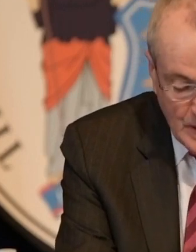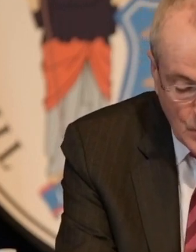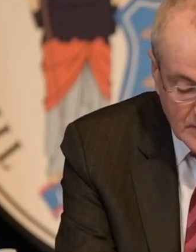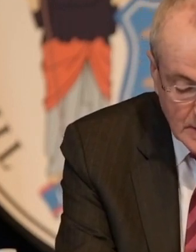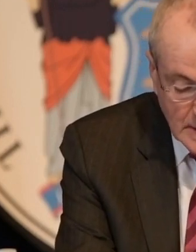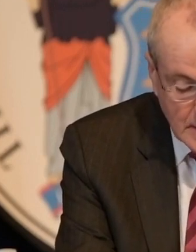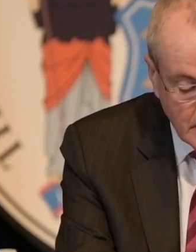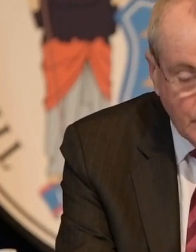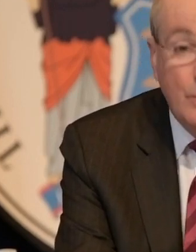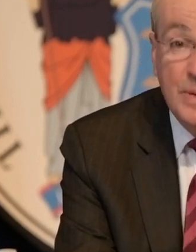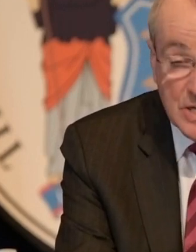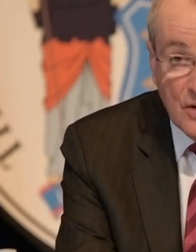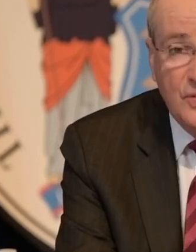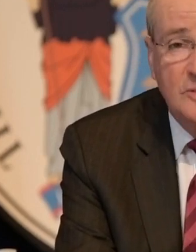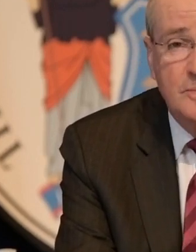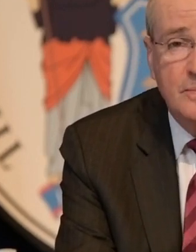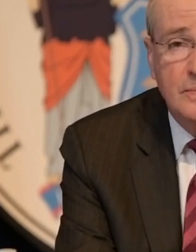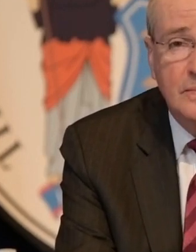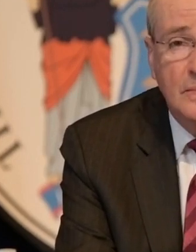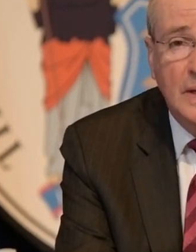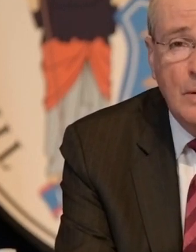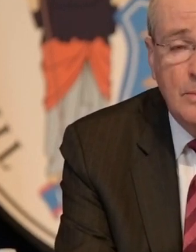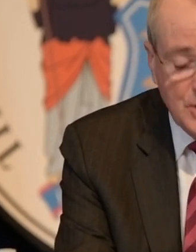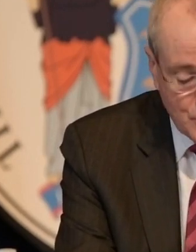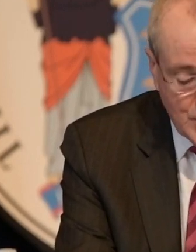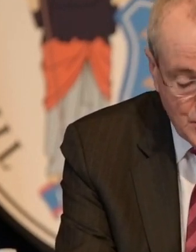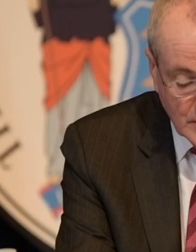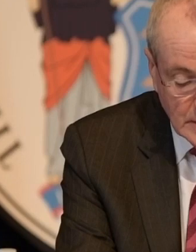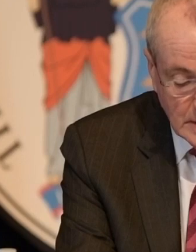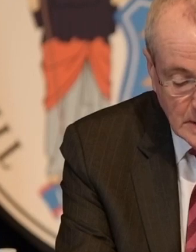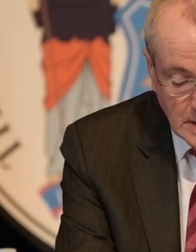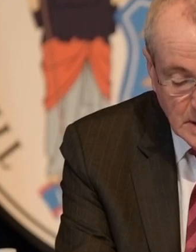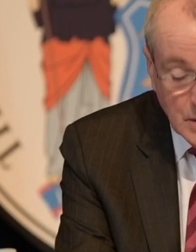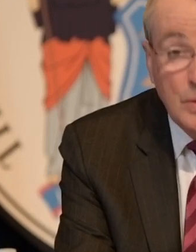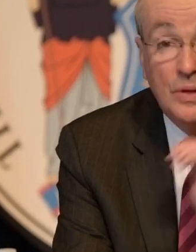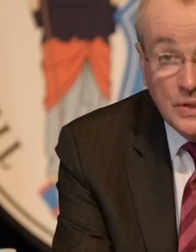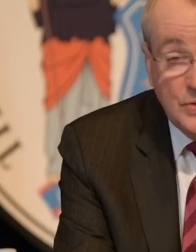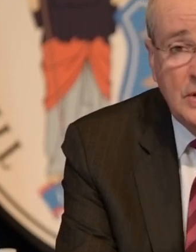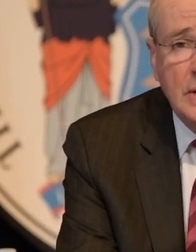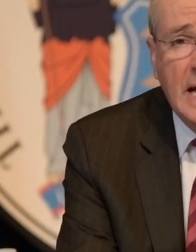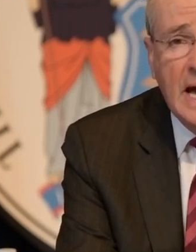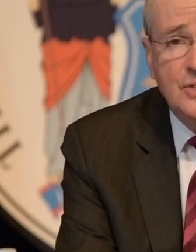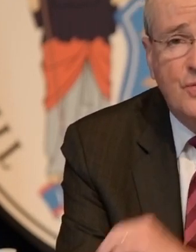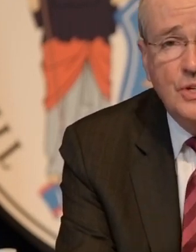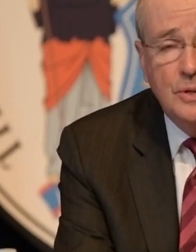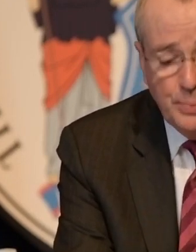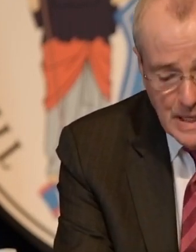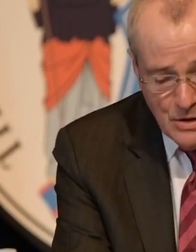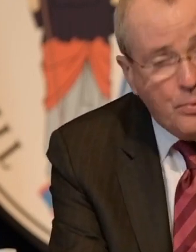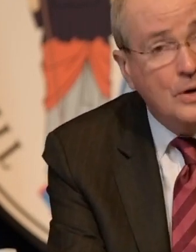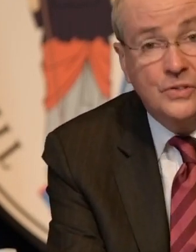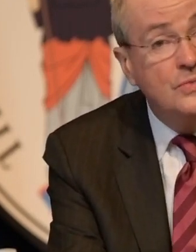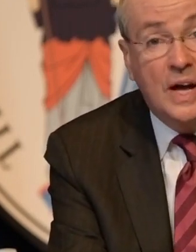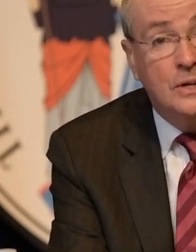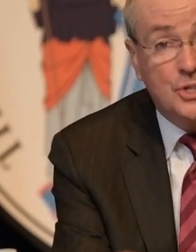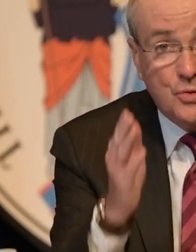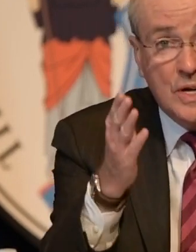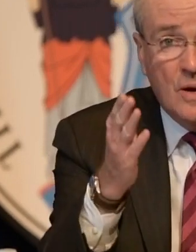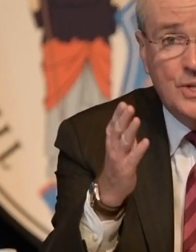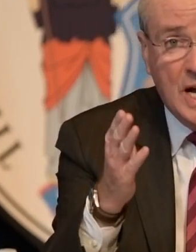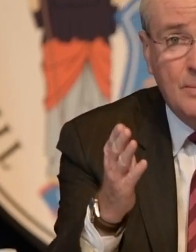we knew it. We will be careful and we will be strategic. We will continue to ask for you to play your parts, and you've done